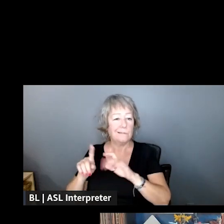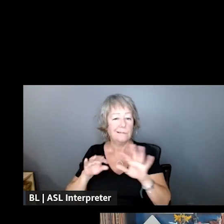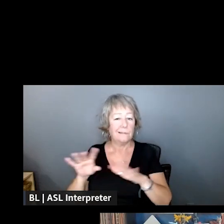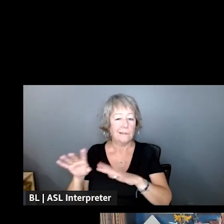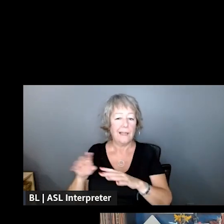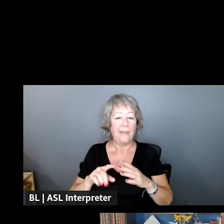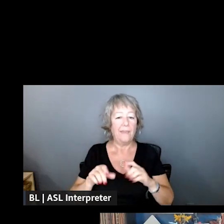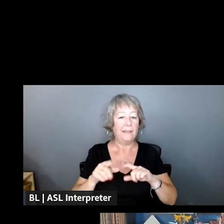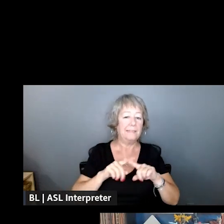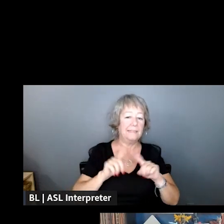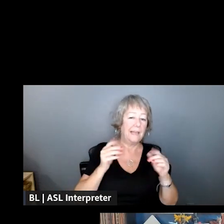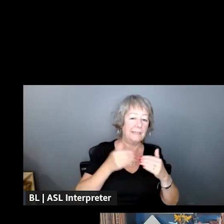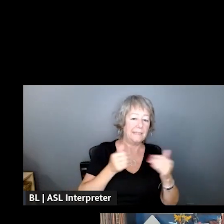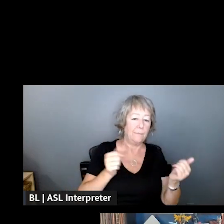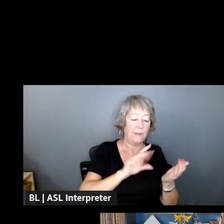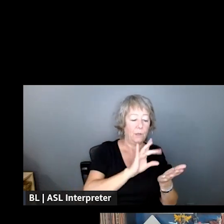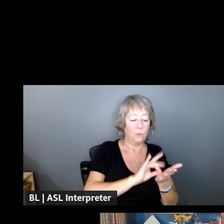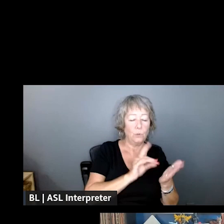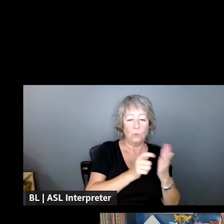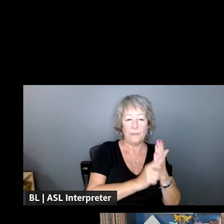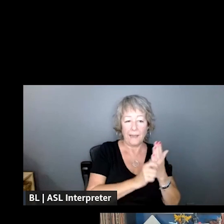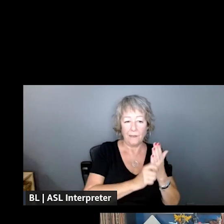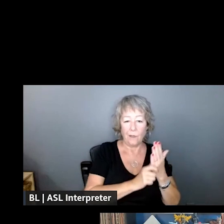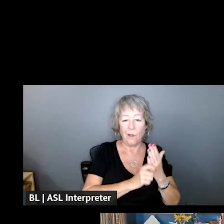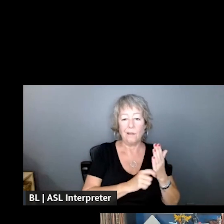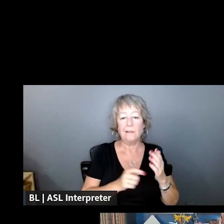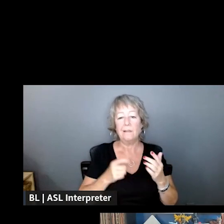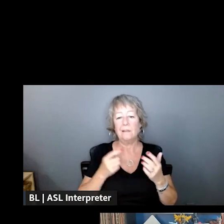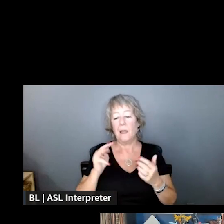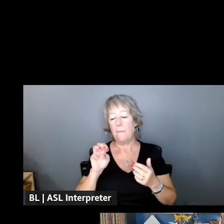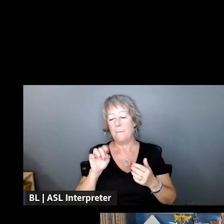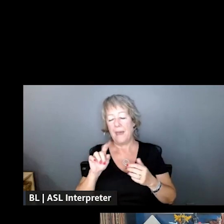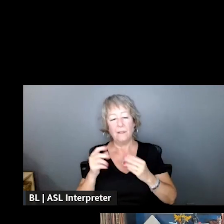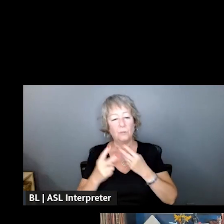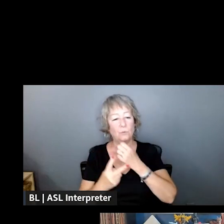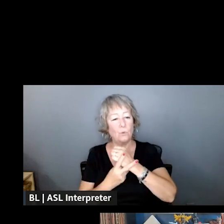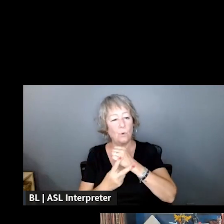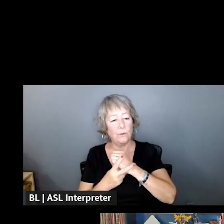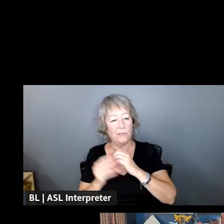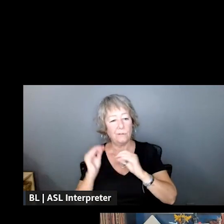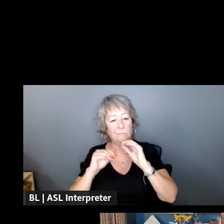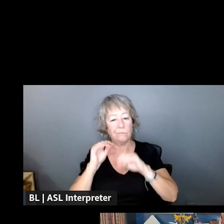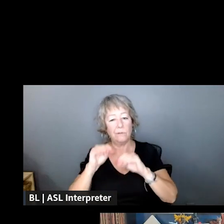Glue data catalog, some separate metadata store there. You see, we're